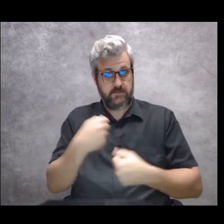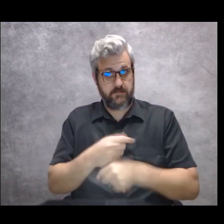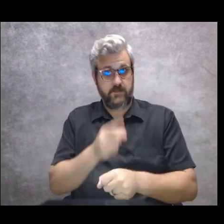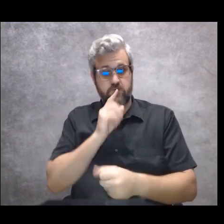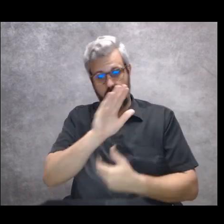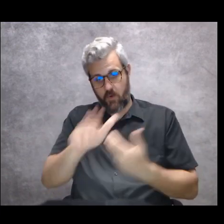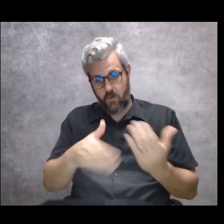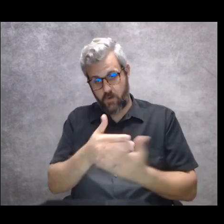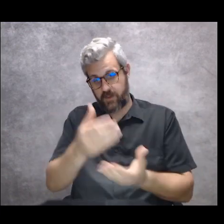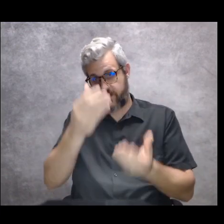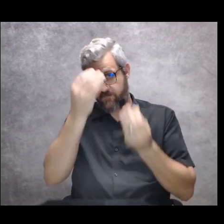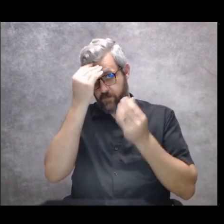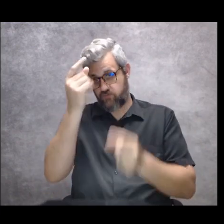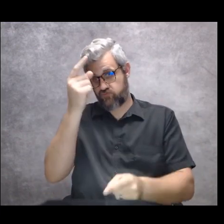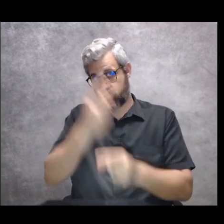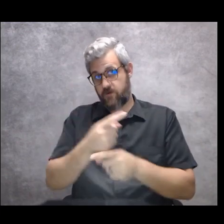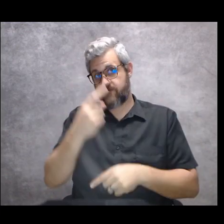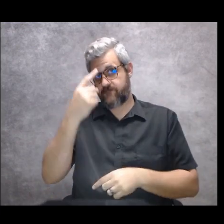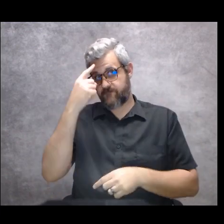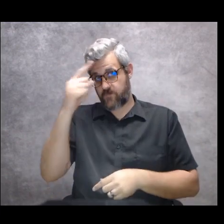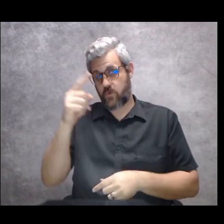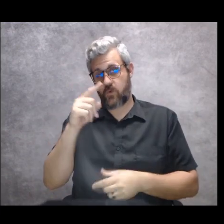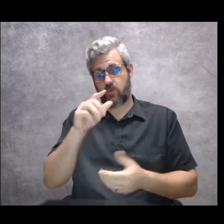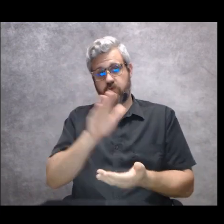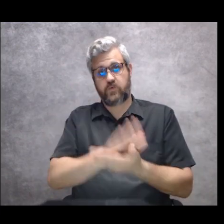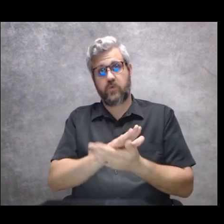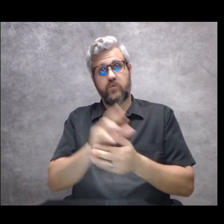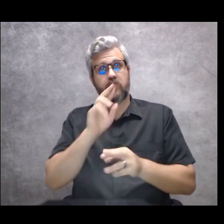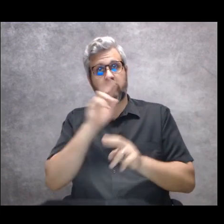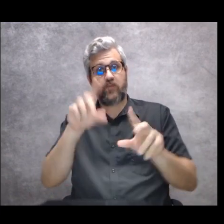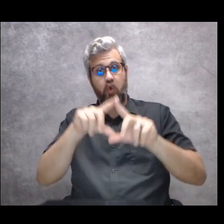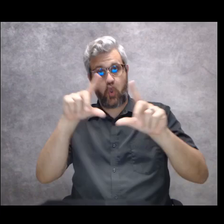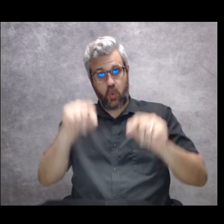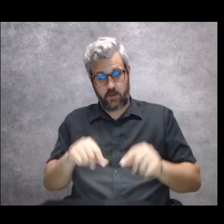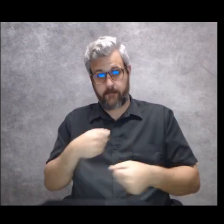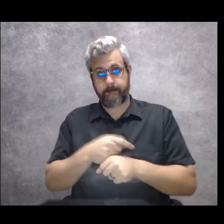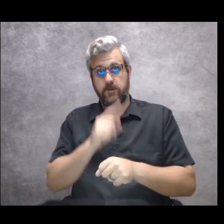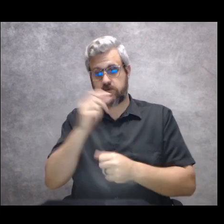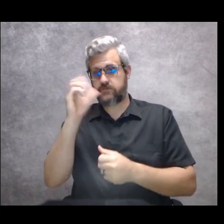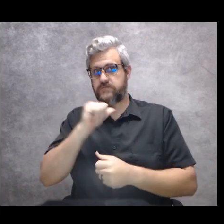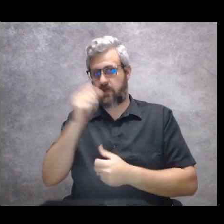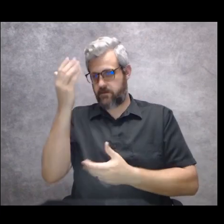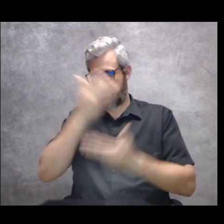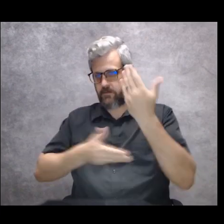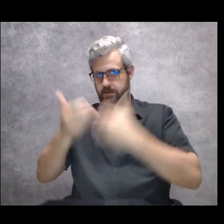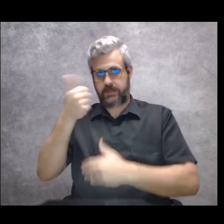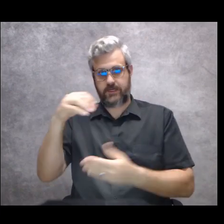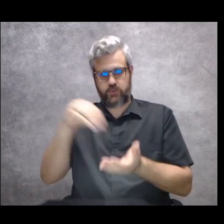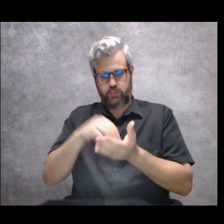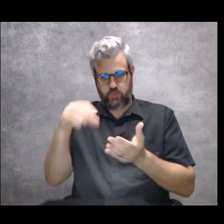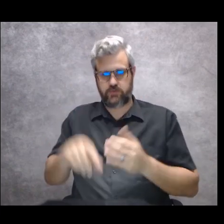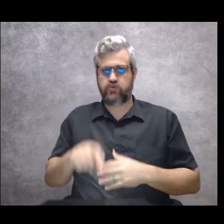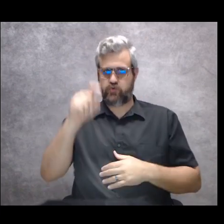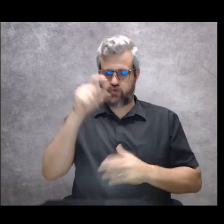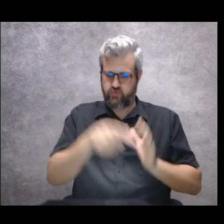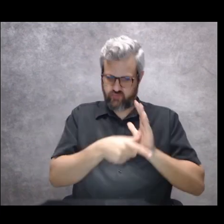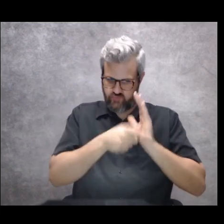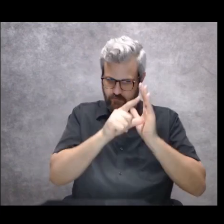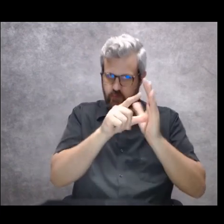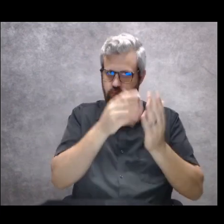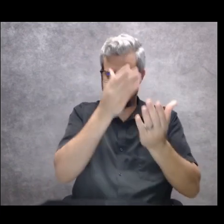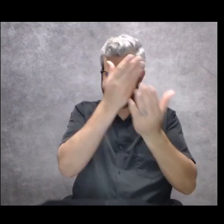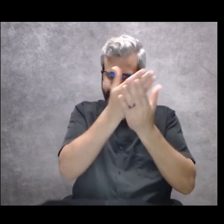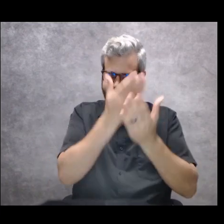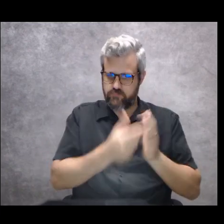that GT students are not missing, data should be reviewed and validated. To correct and update the records, the